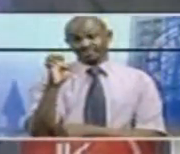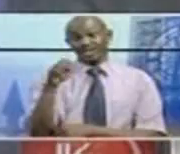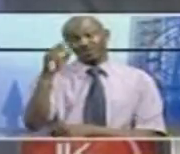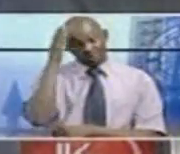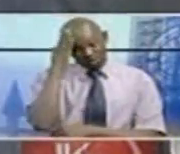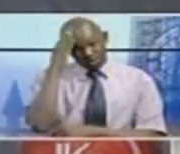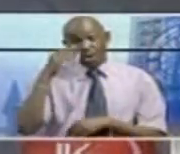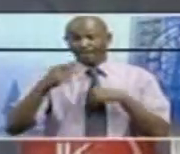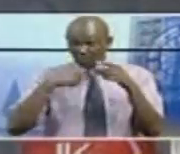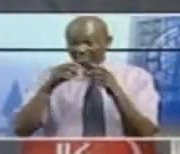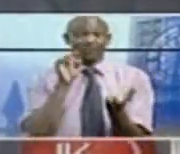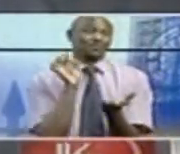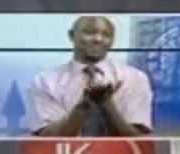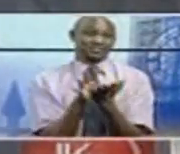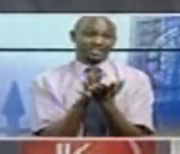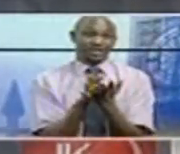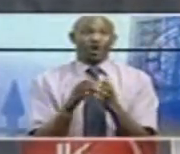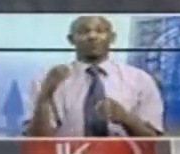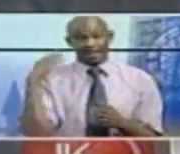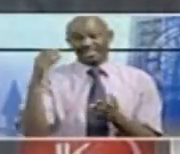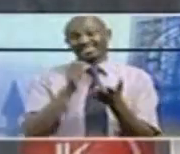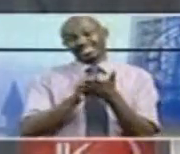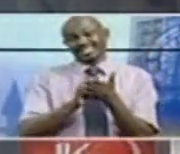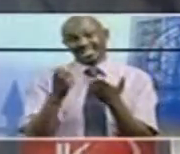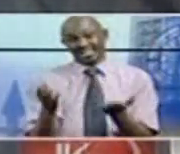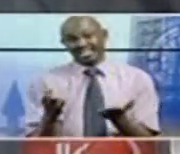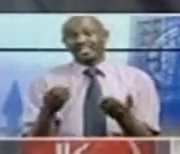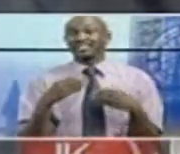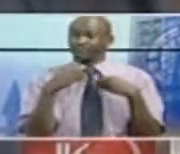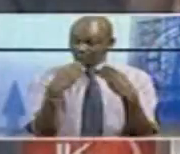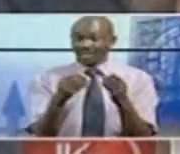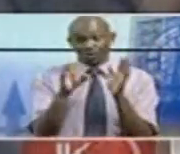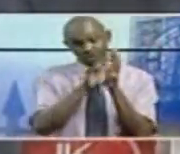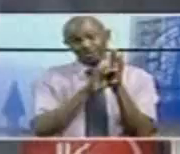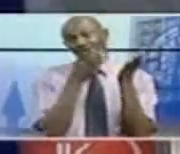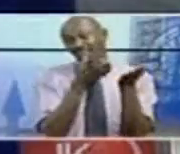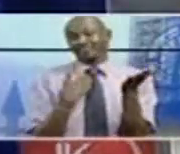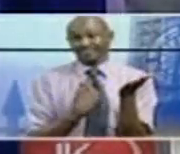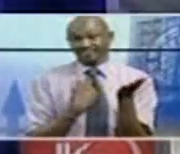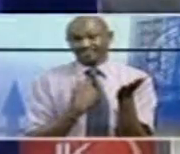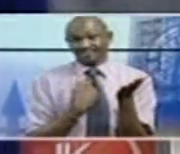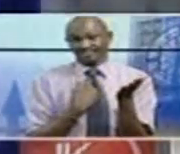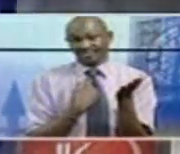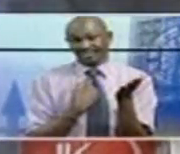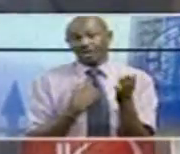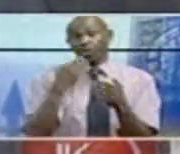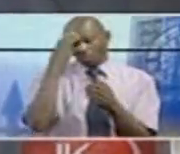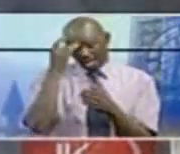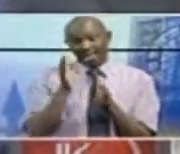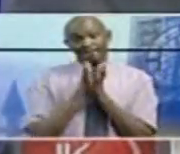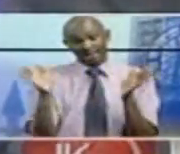the process of impeachment of cabinet secretaries is provided for in the Constitution. And while a public